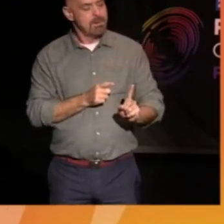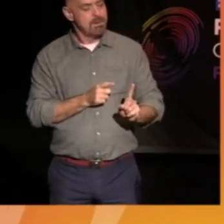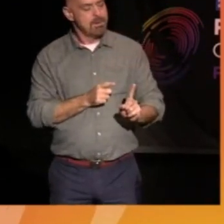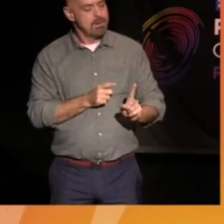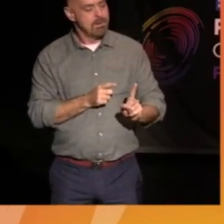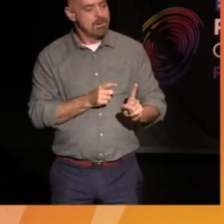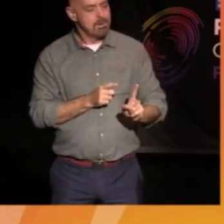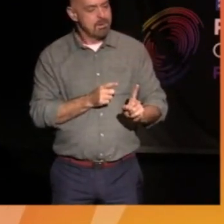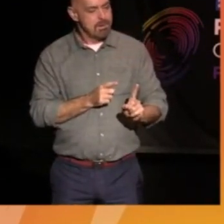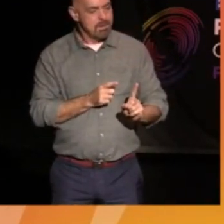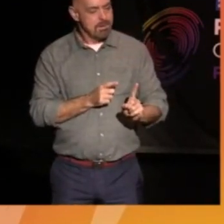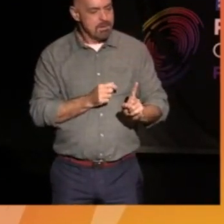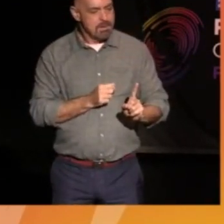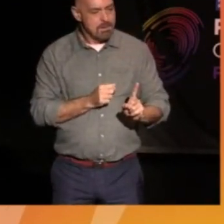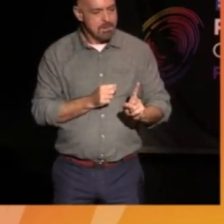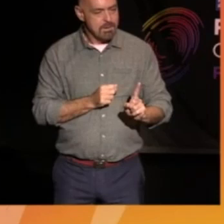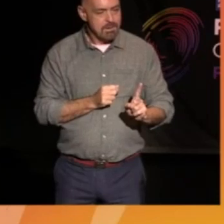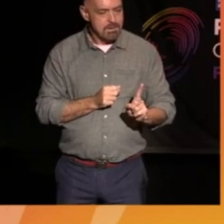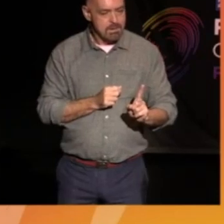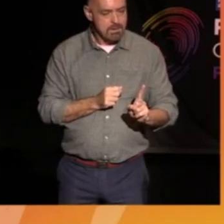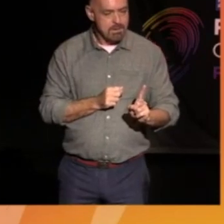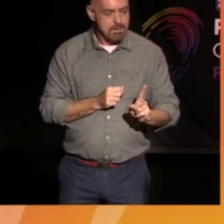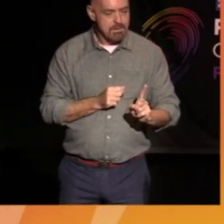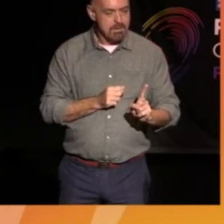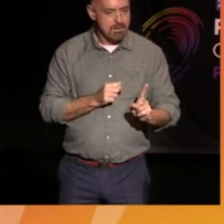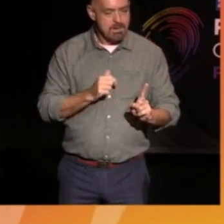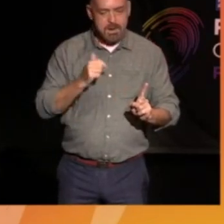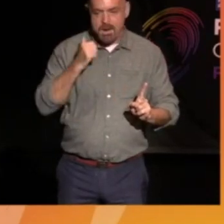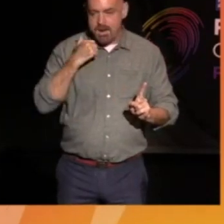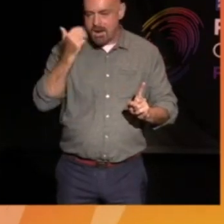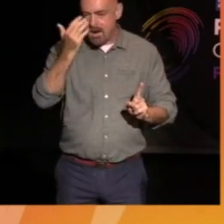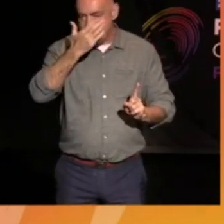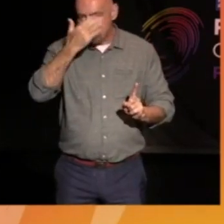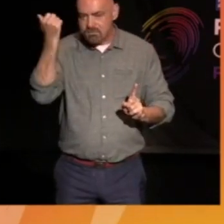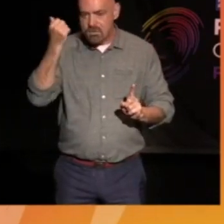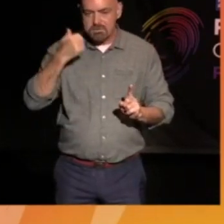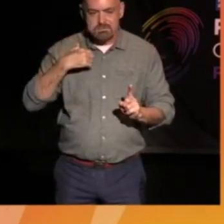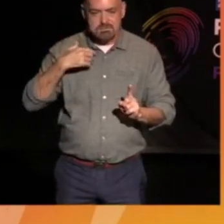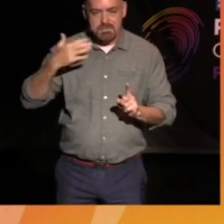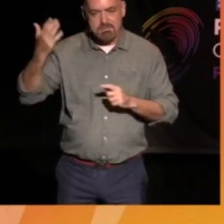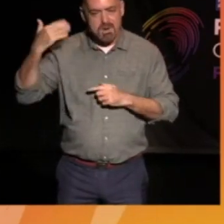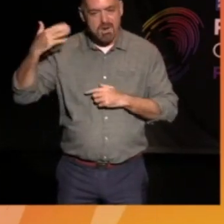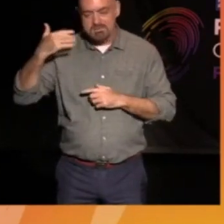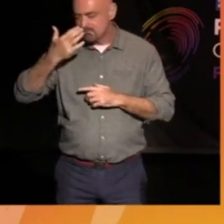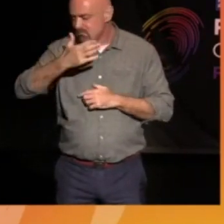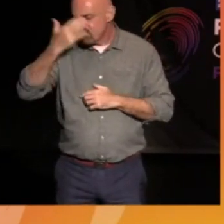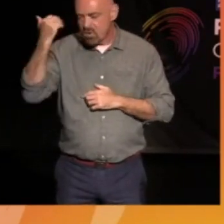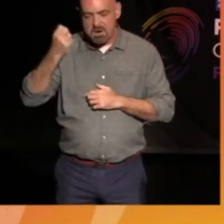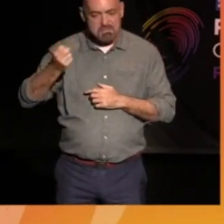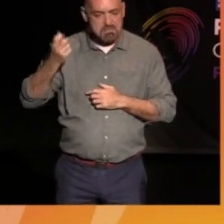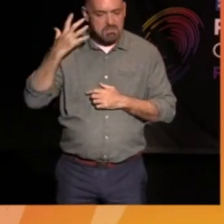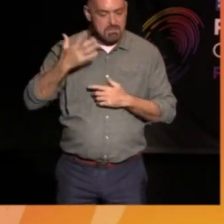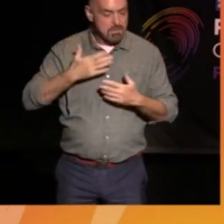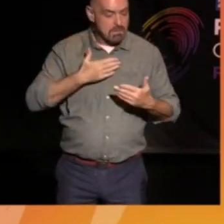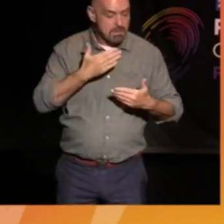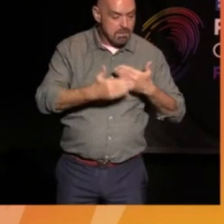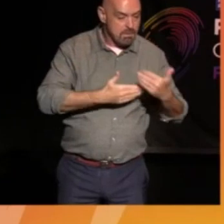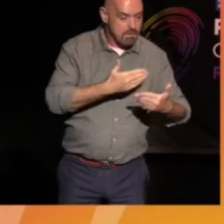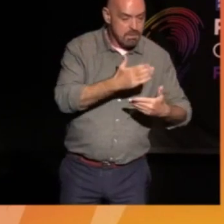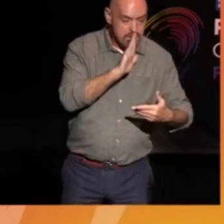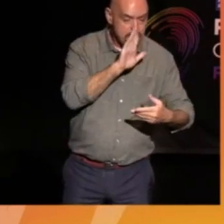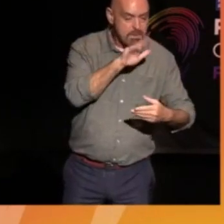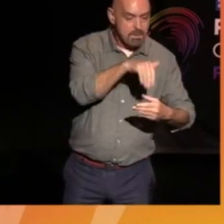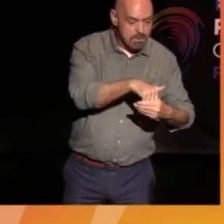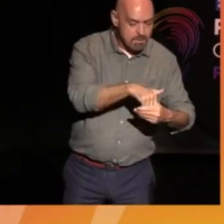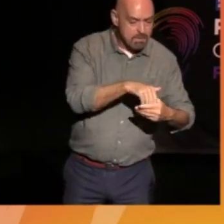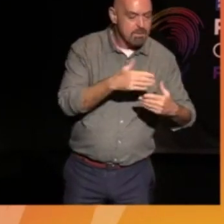it, and I just forgot everything that what my past was, and I just got into